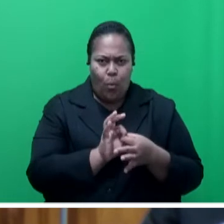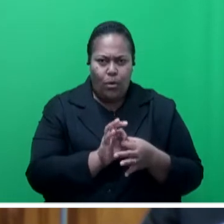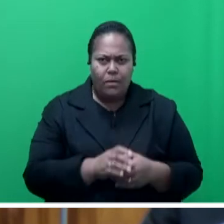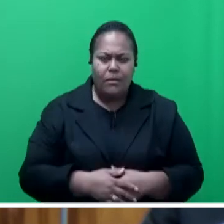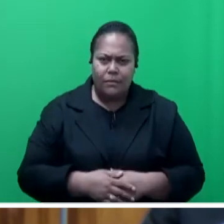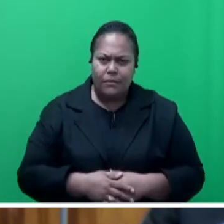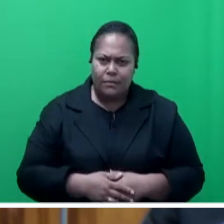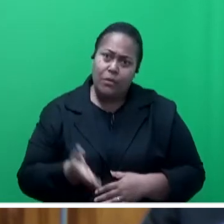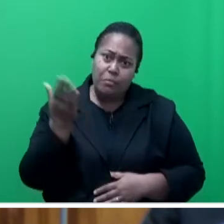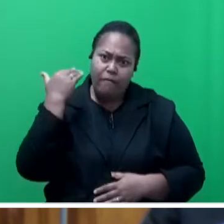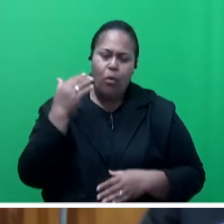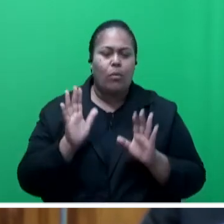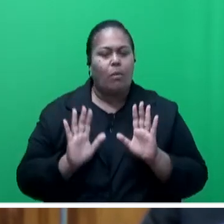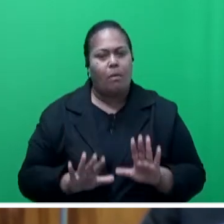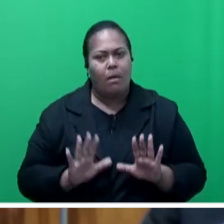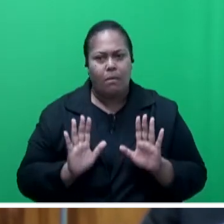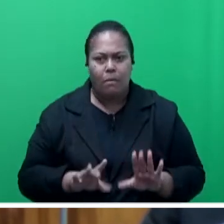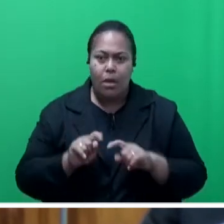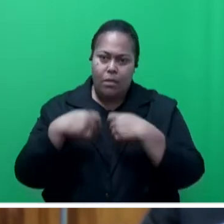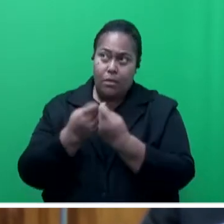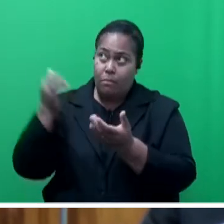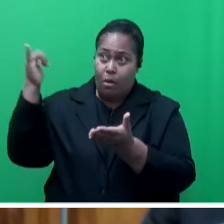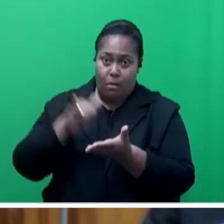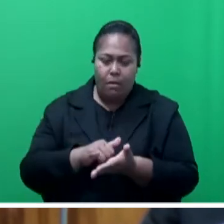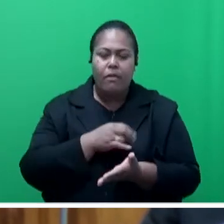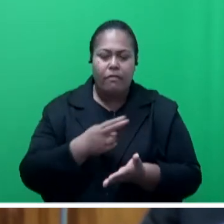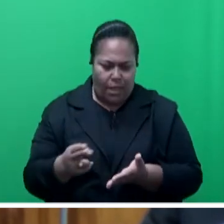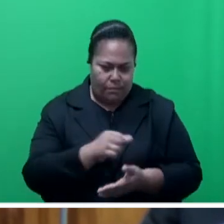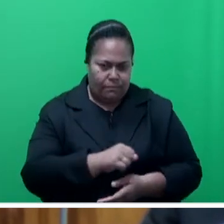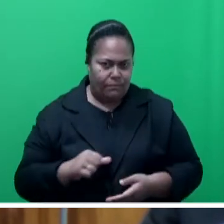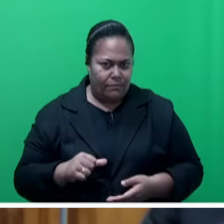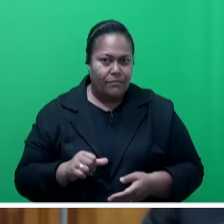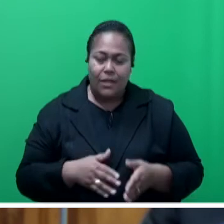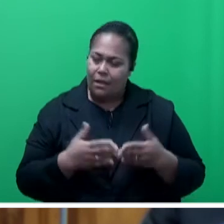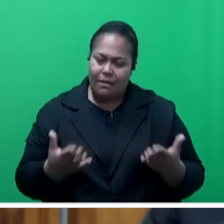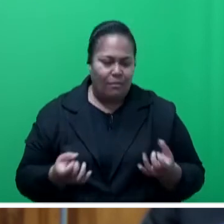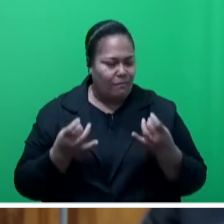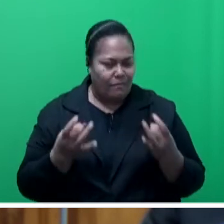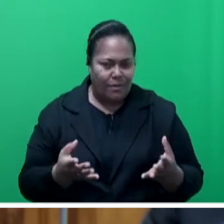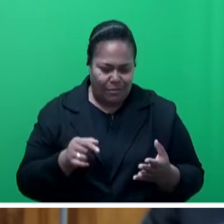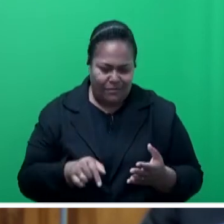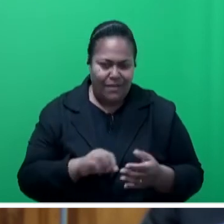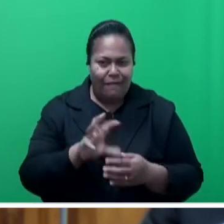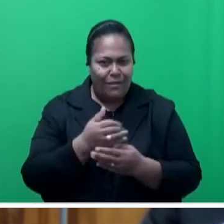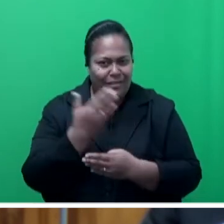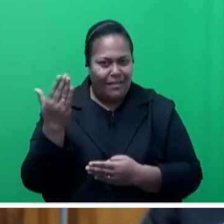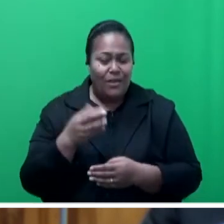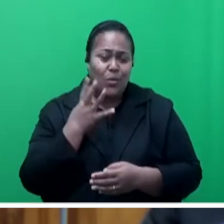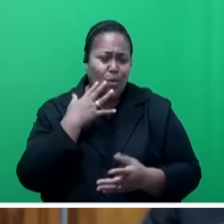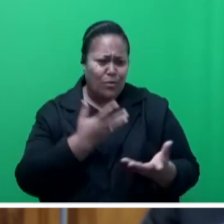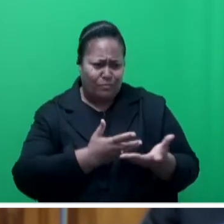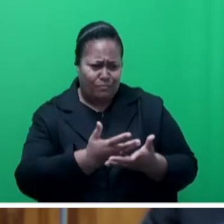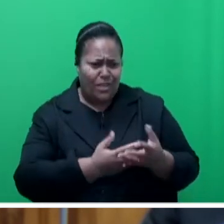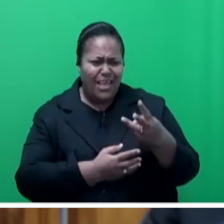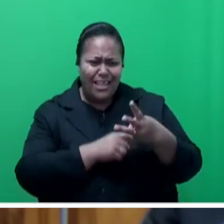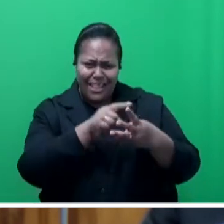the team came to be able to do interventional cardiology services. But that's now available. And really, when you talk to them, there are three types of